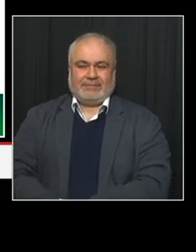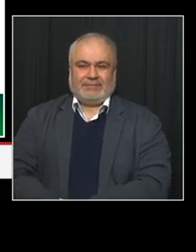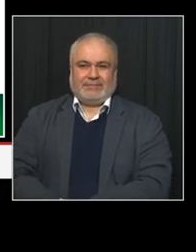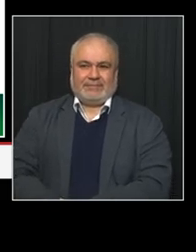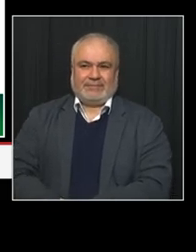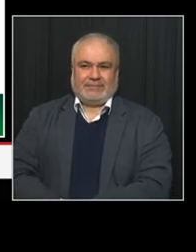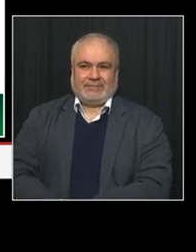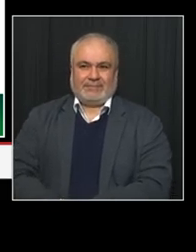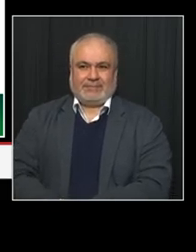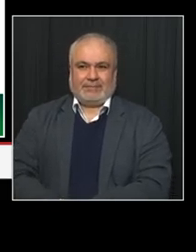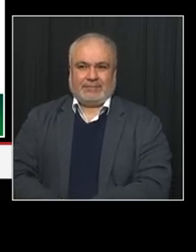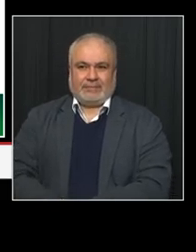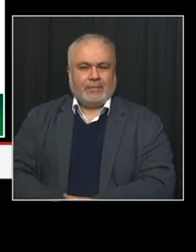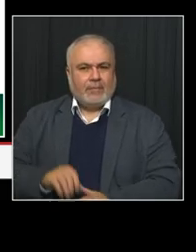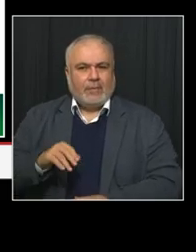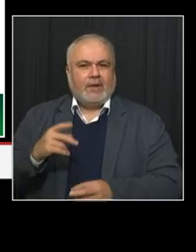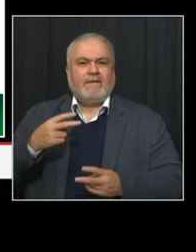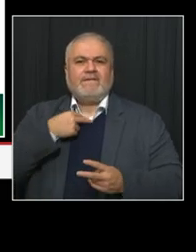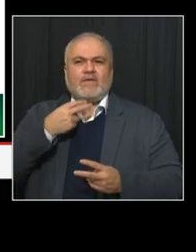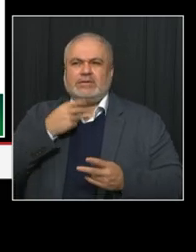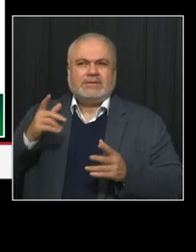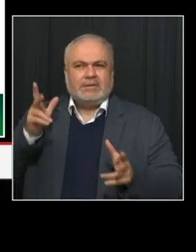Stanley, can you hear us?